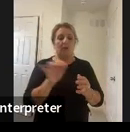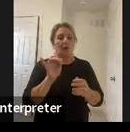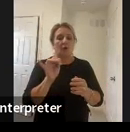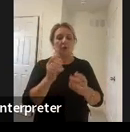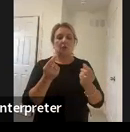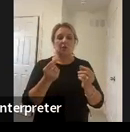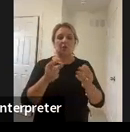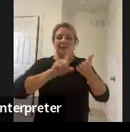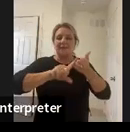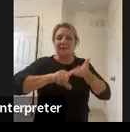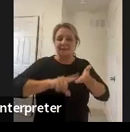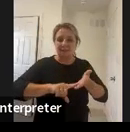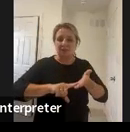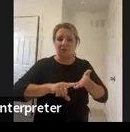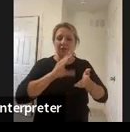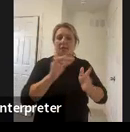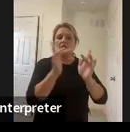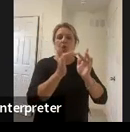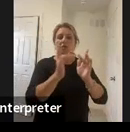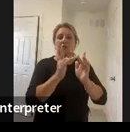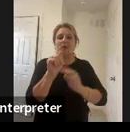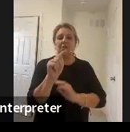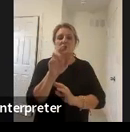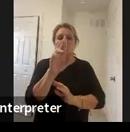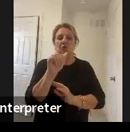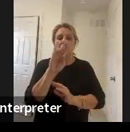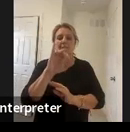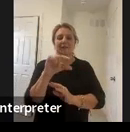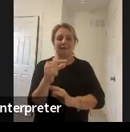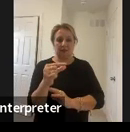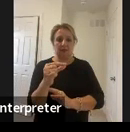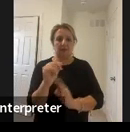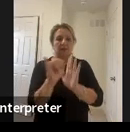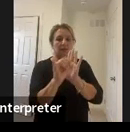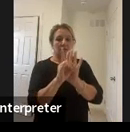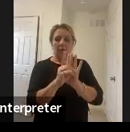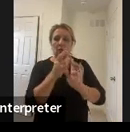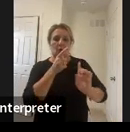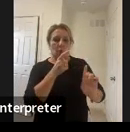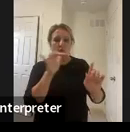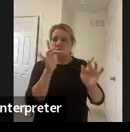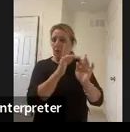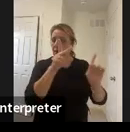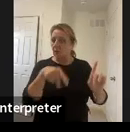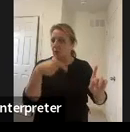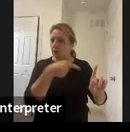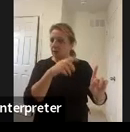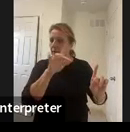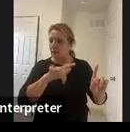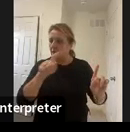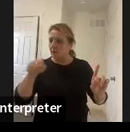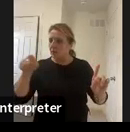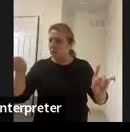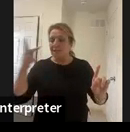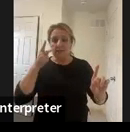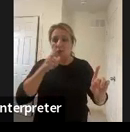case investigation and contact tracing. We identify people who were in contact with the person with monkeypox in order to quickly vaccinate